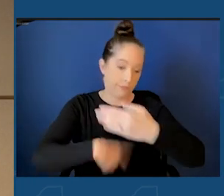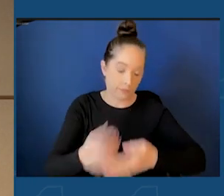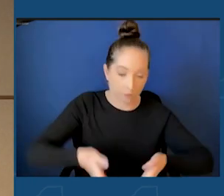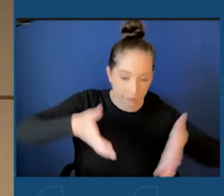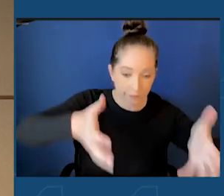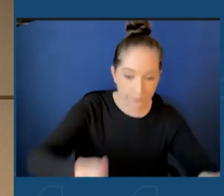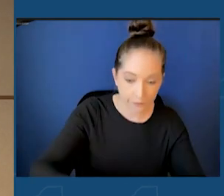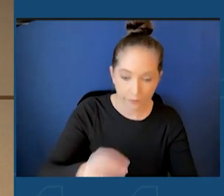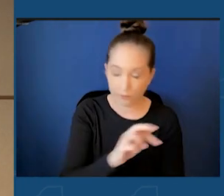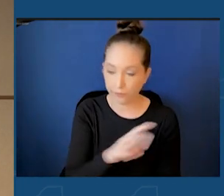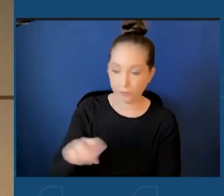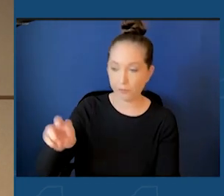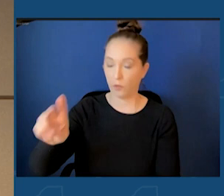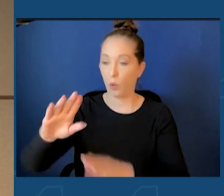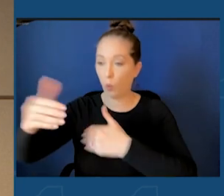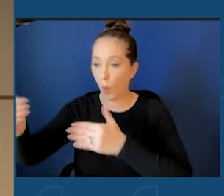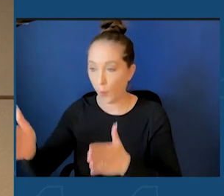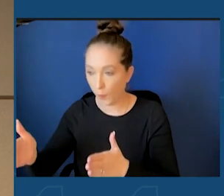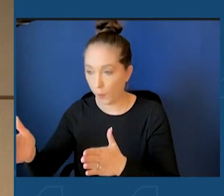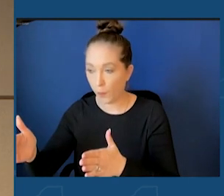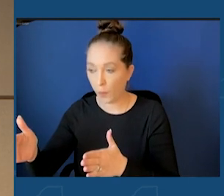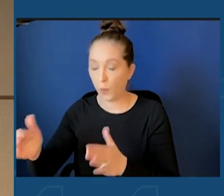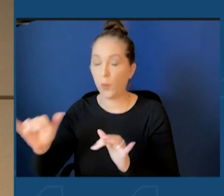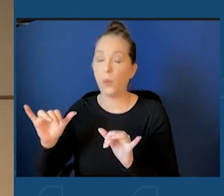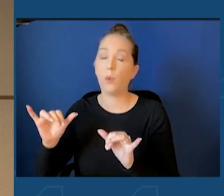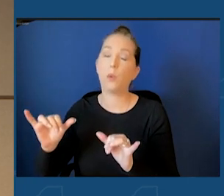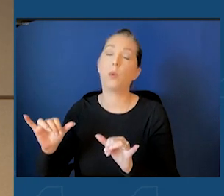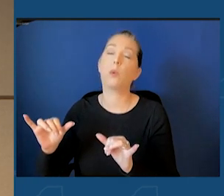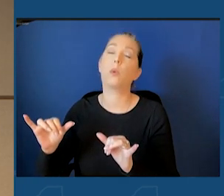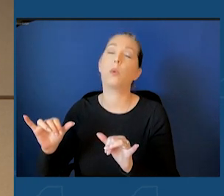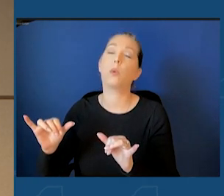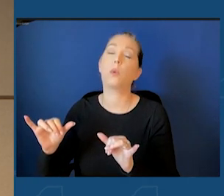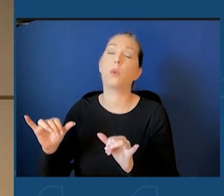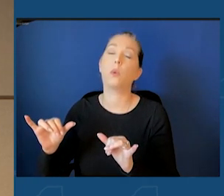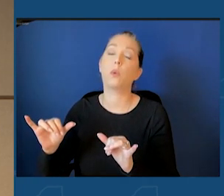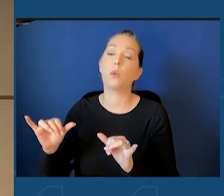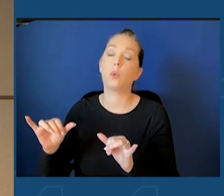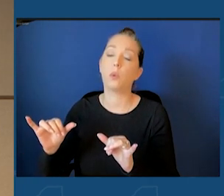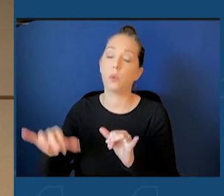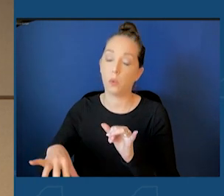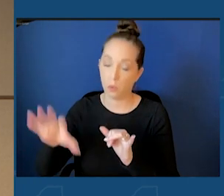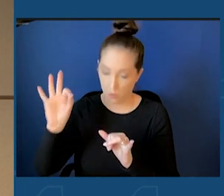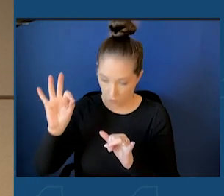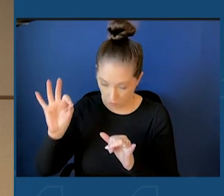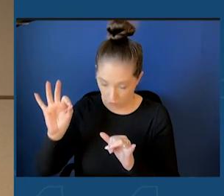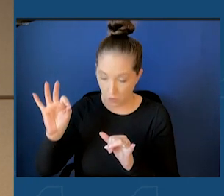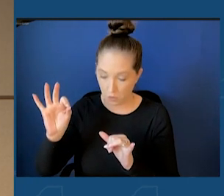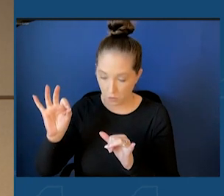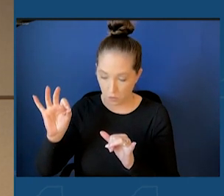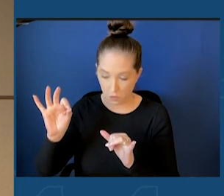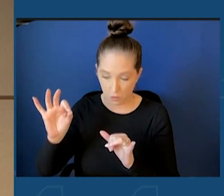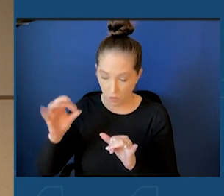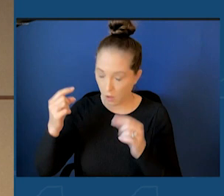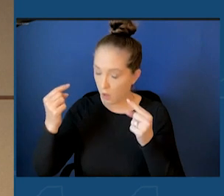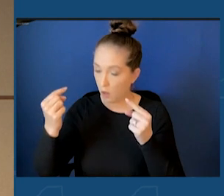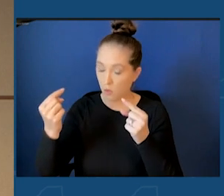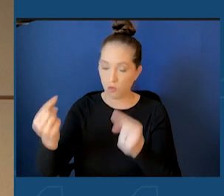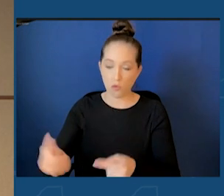and there she found him. She struggled to find the answers in the aftermath of Ryland's